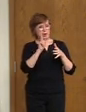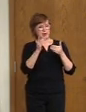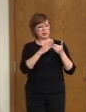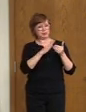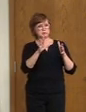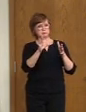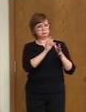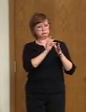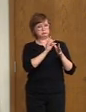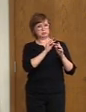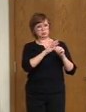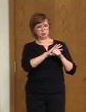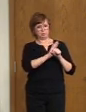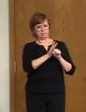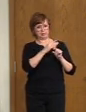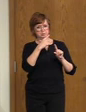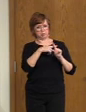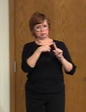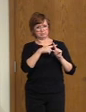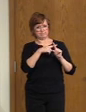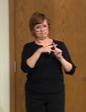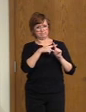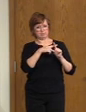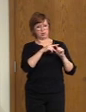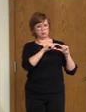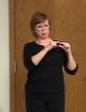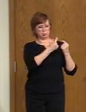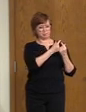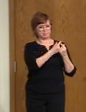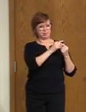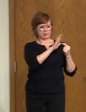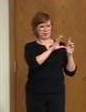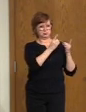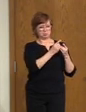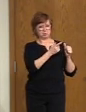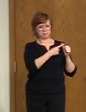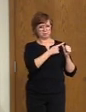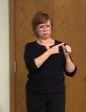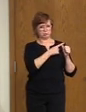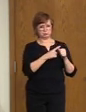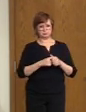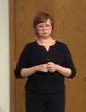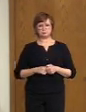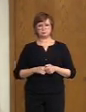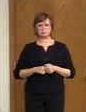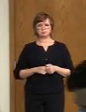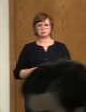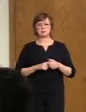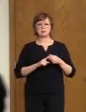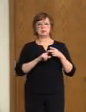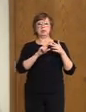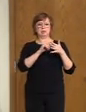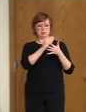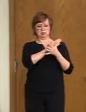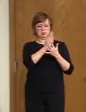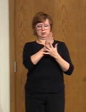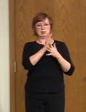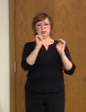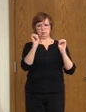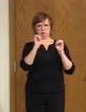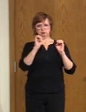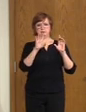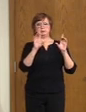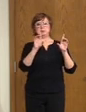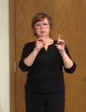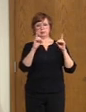contact with COVID-positive people. As we mentioned earlier, emerged departments, there's a large